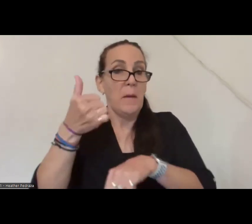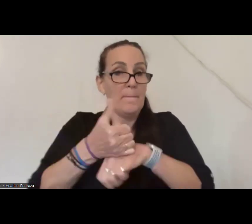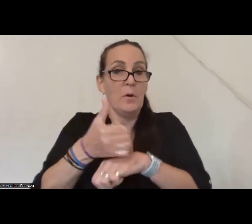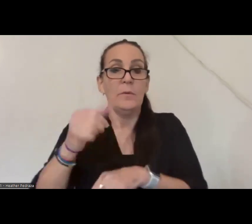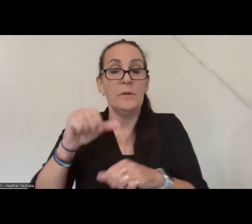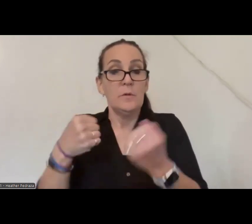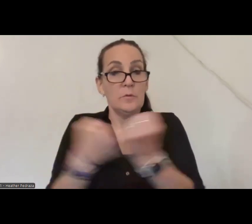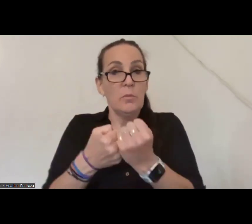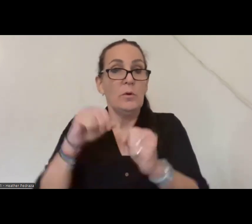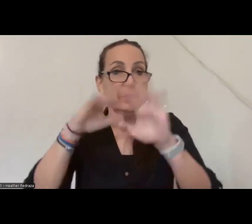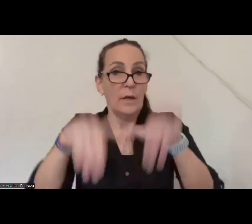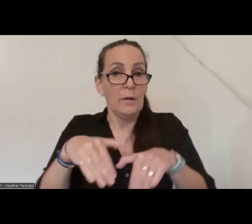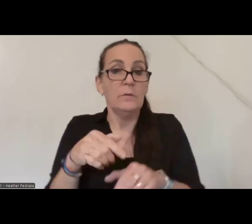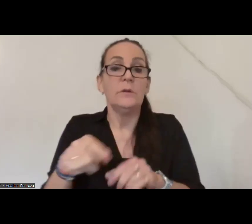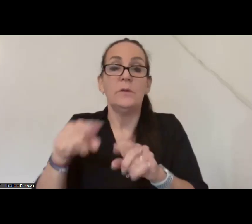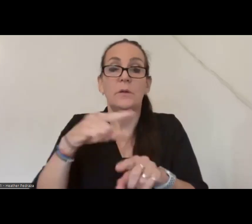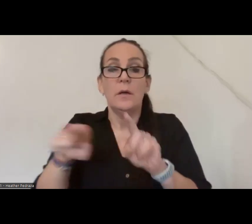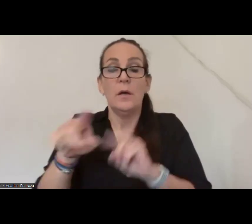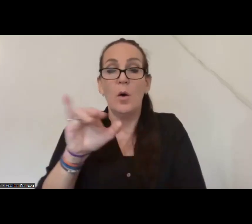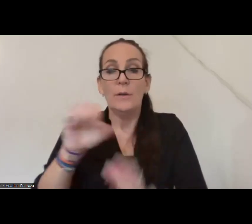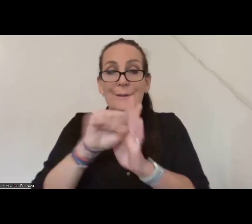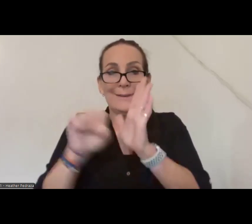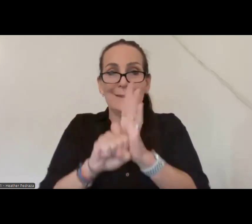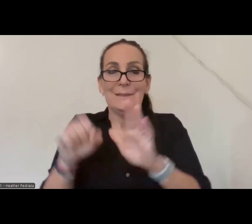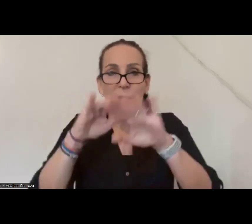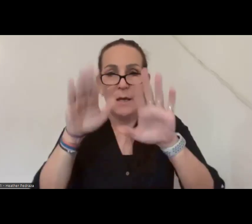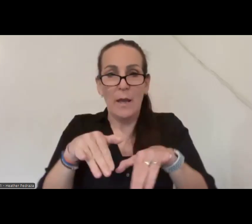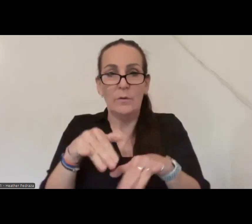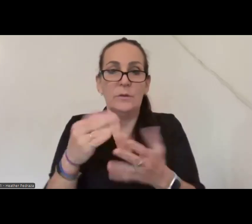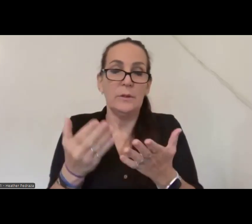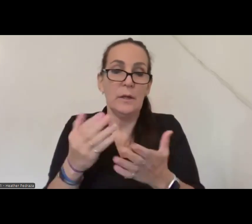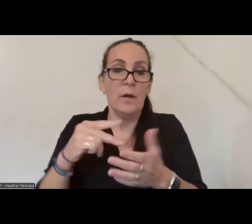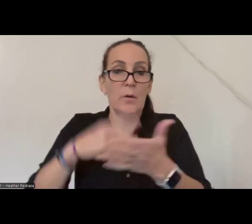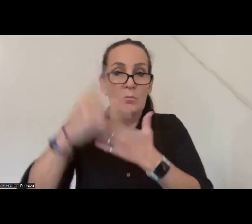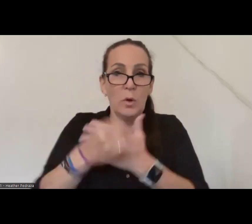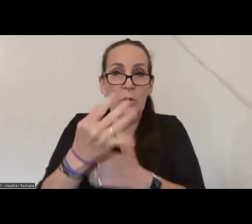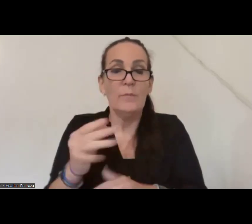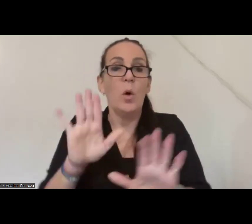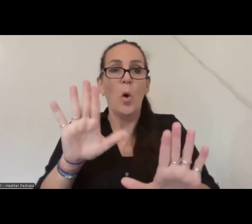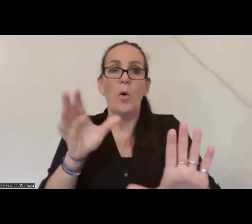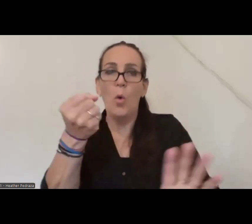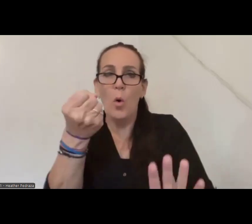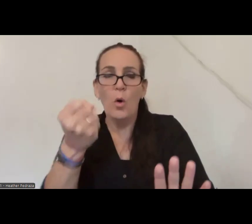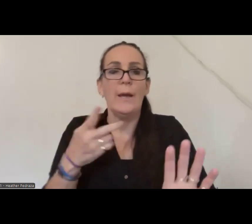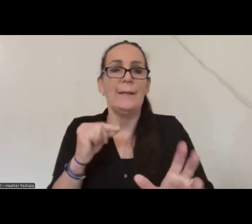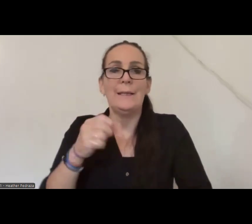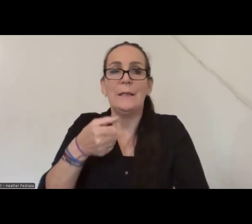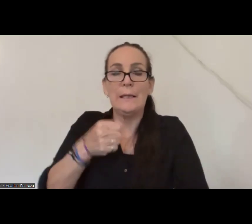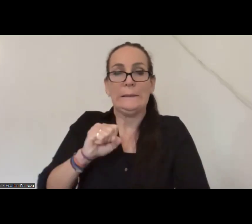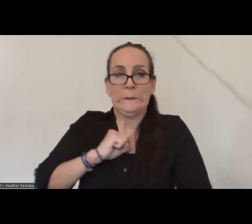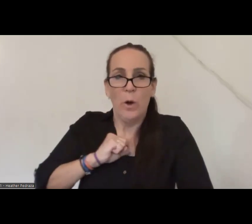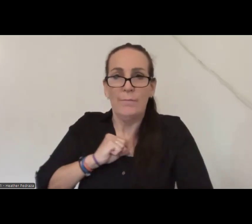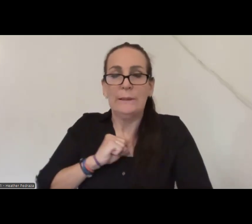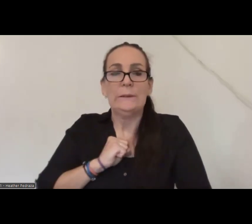programs. And sorry, I may take breaks so that I don't have a coughing fit during this presentation.